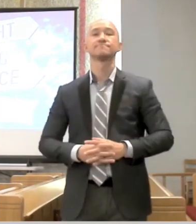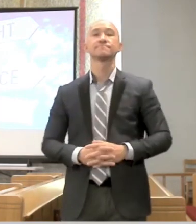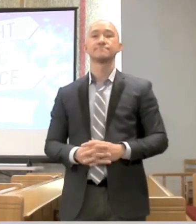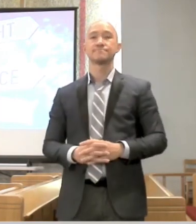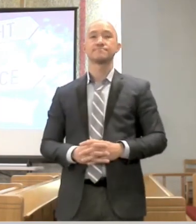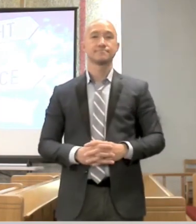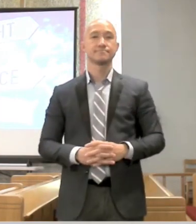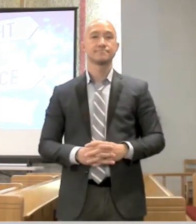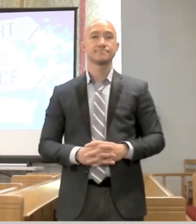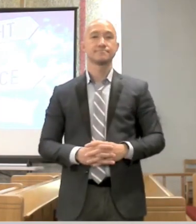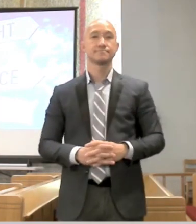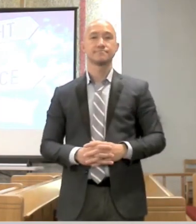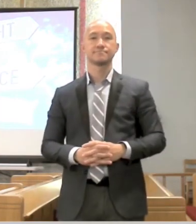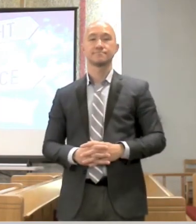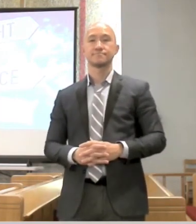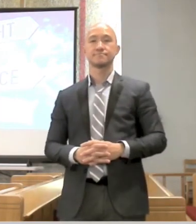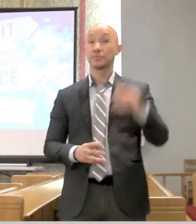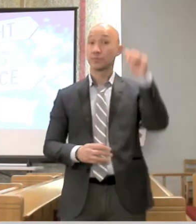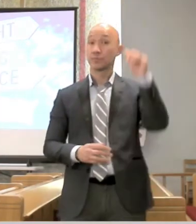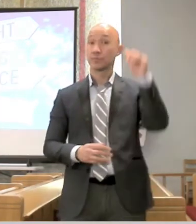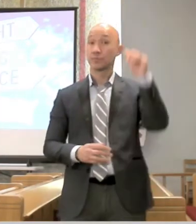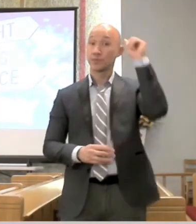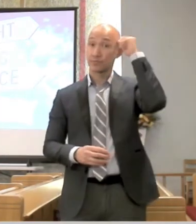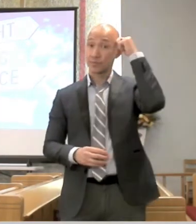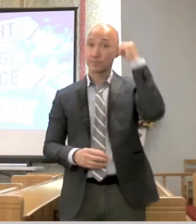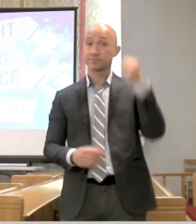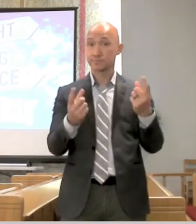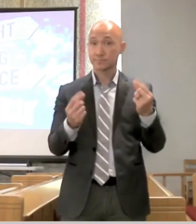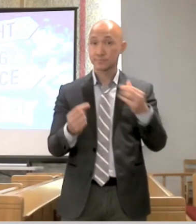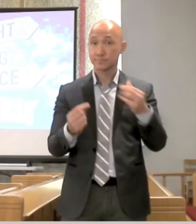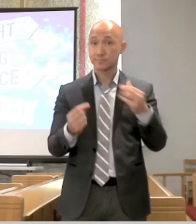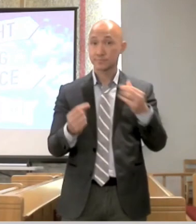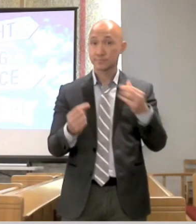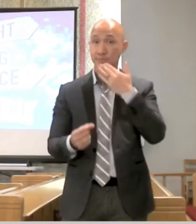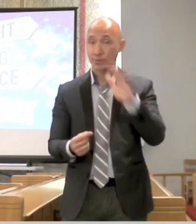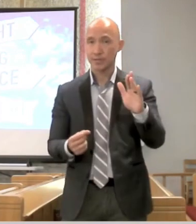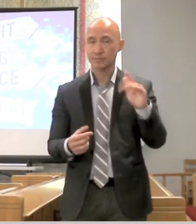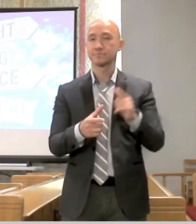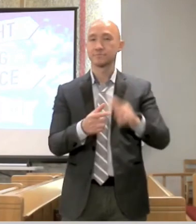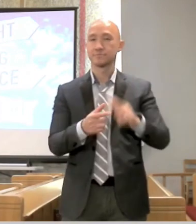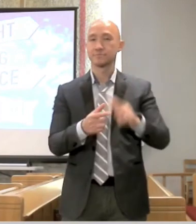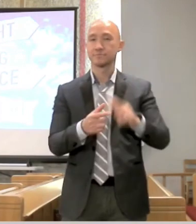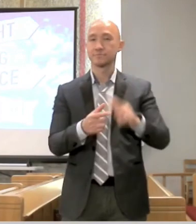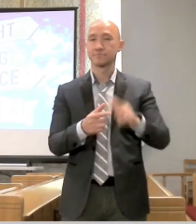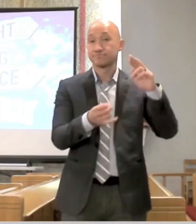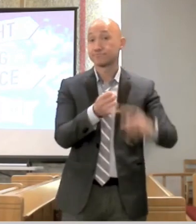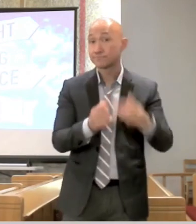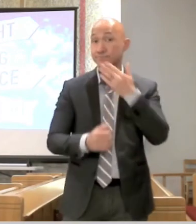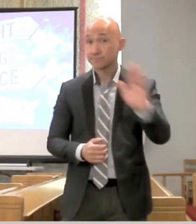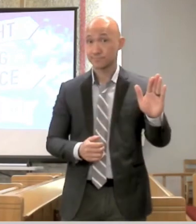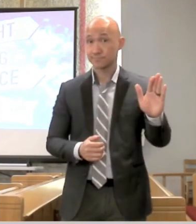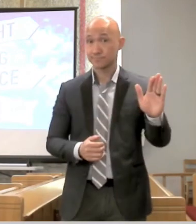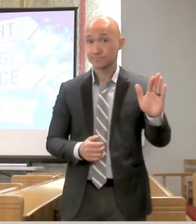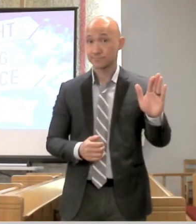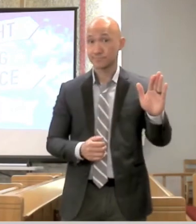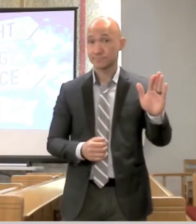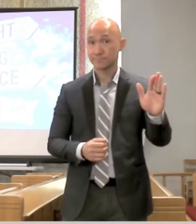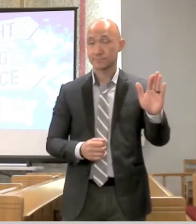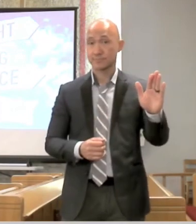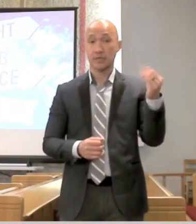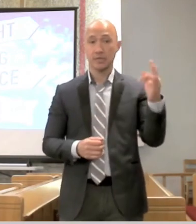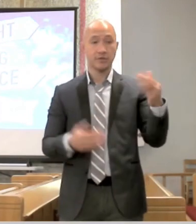remember the spiritual law. You reap what you sow. Once you've made a choice, don't complain of the results